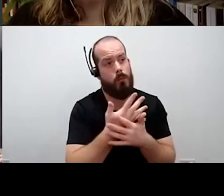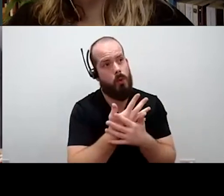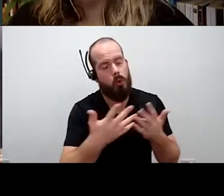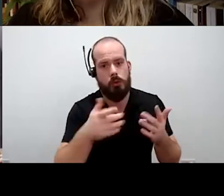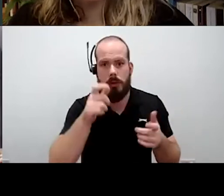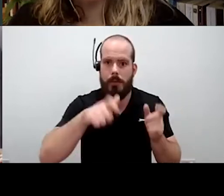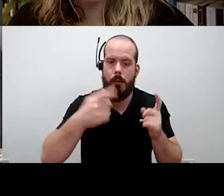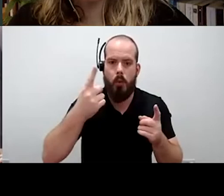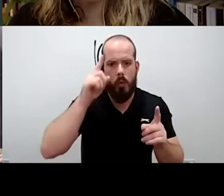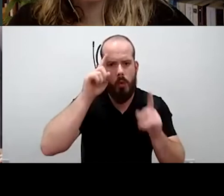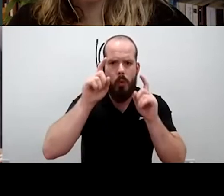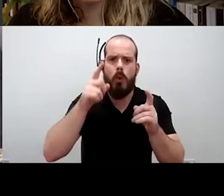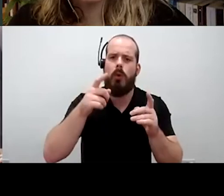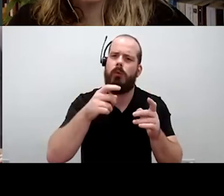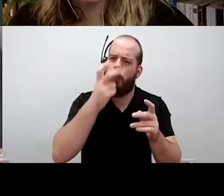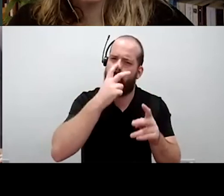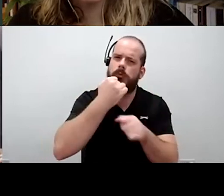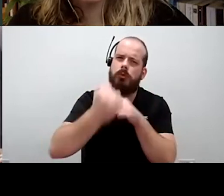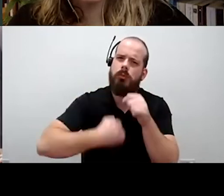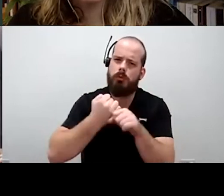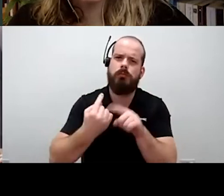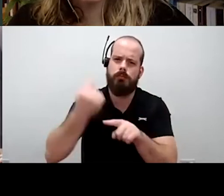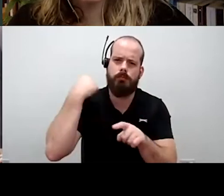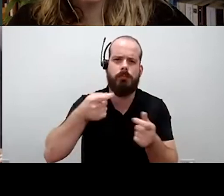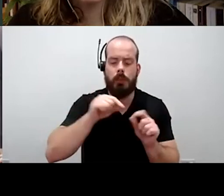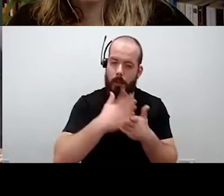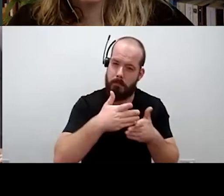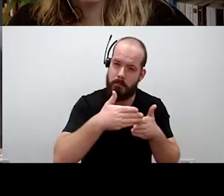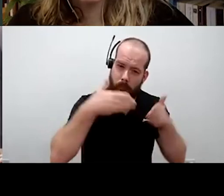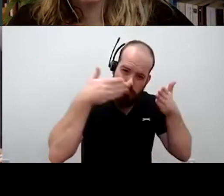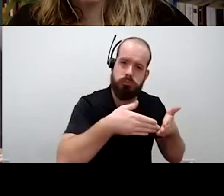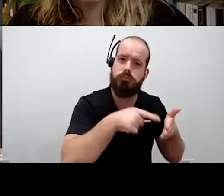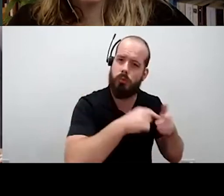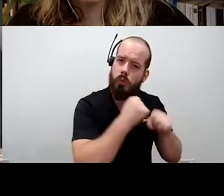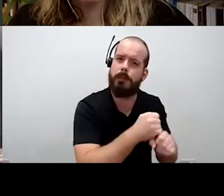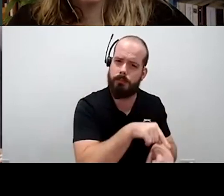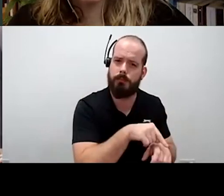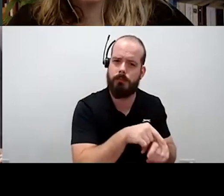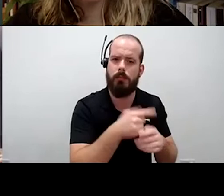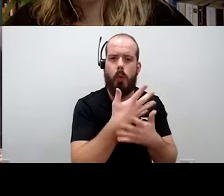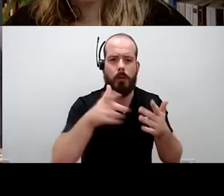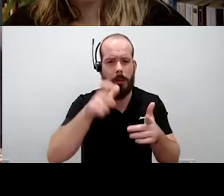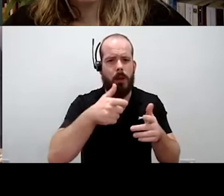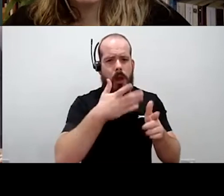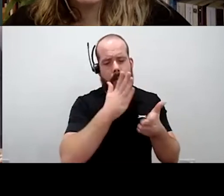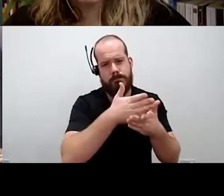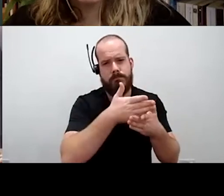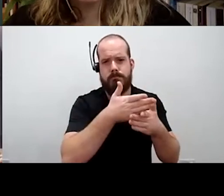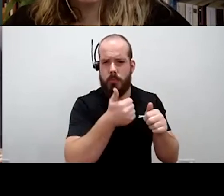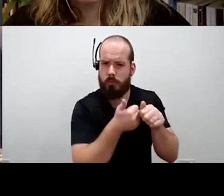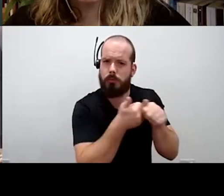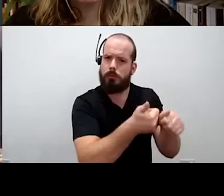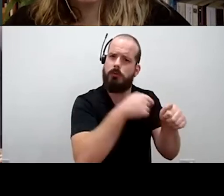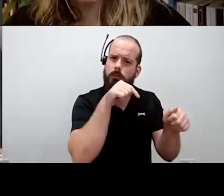especially older generation of nuclear scientists are very committed on that. And I think there are plenty of people who advocate nuclear are absolutely committed to democracy. So there's